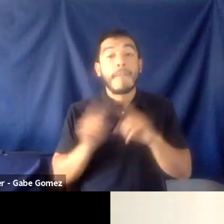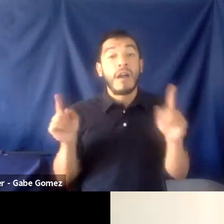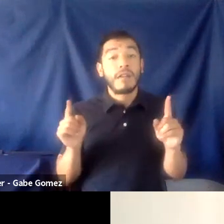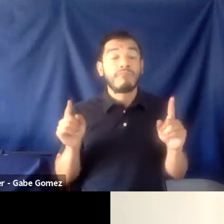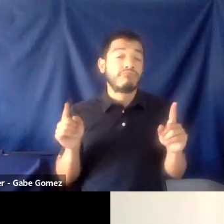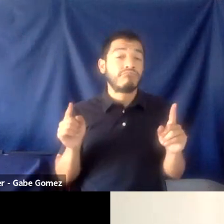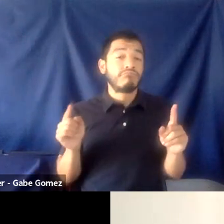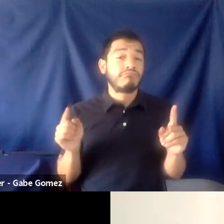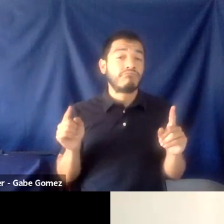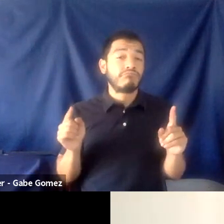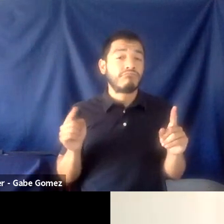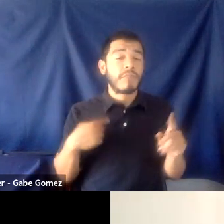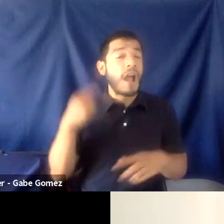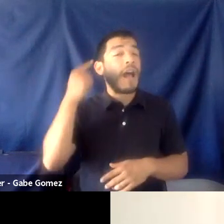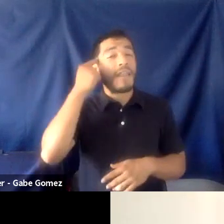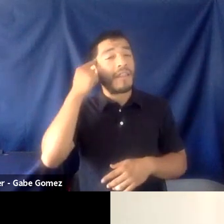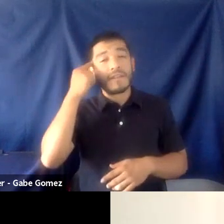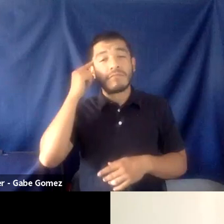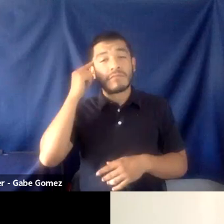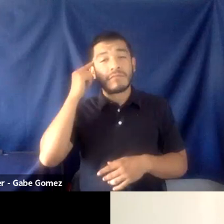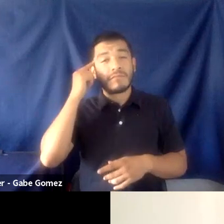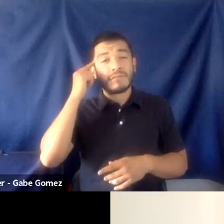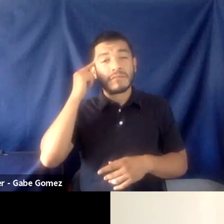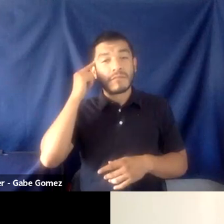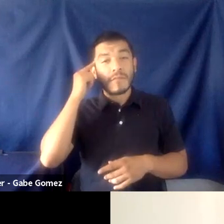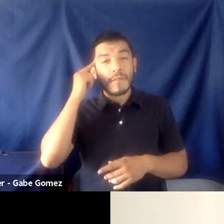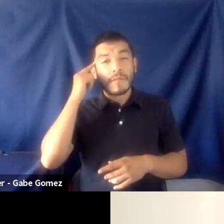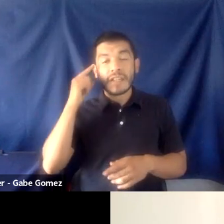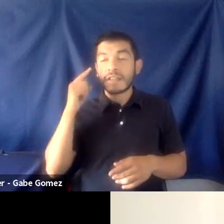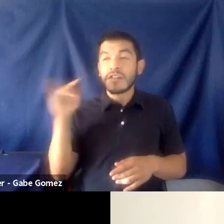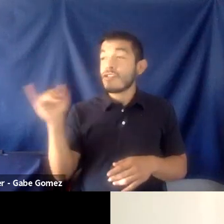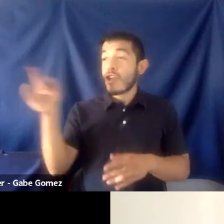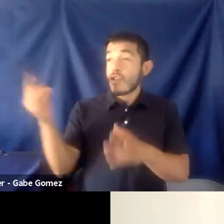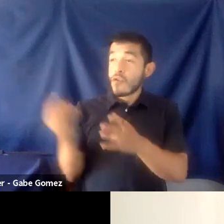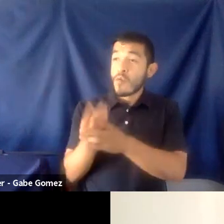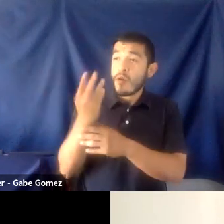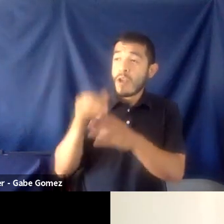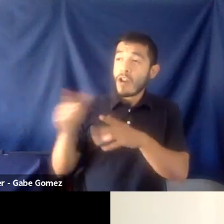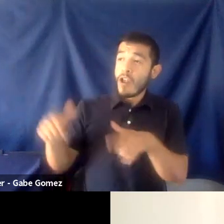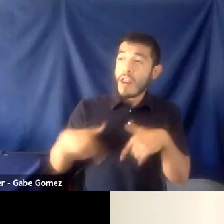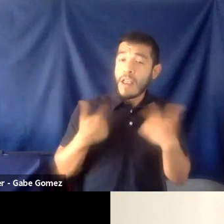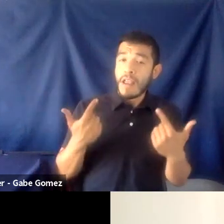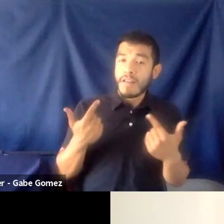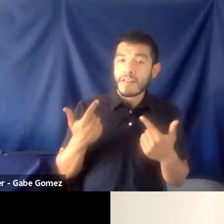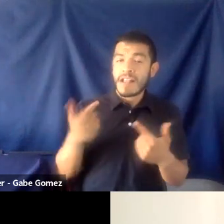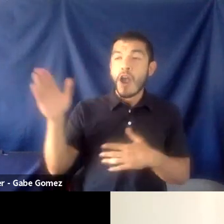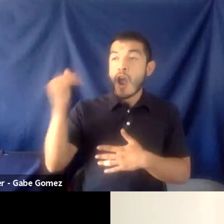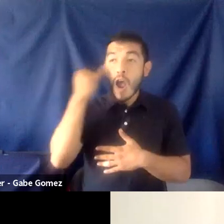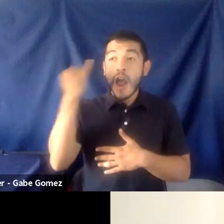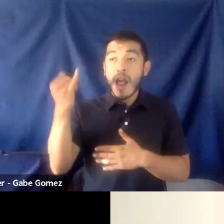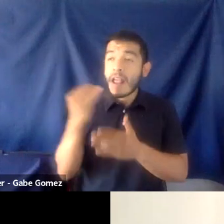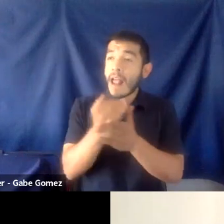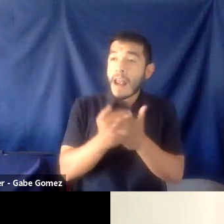think, just as Grace evolves through her life, sort of these ideas and lessons